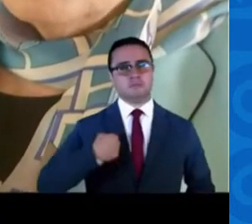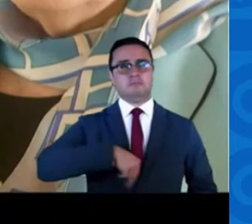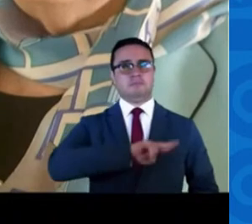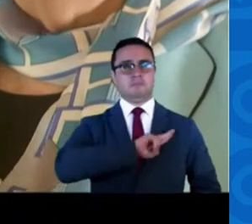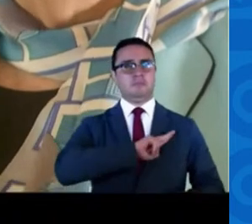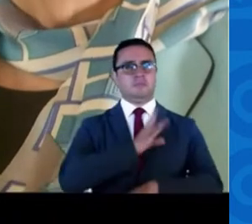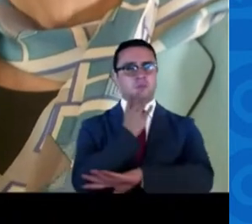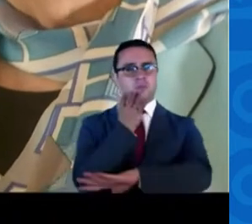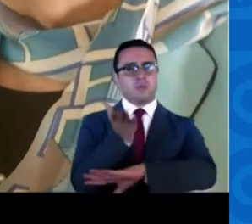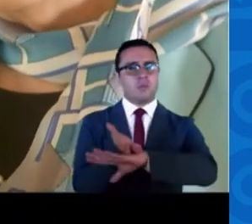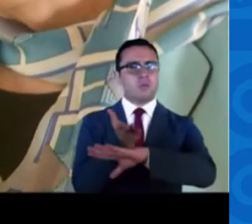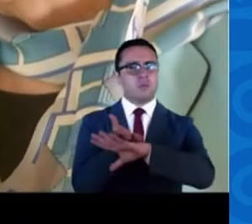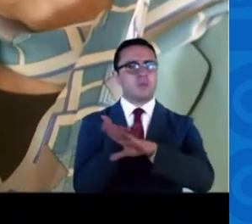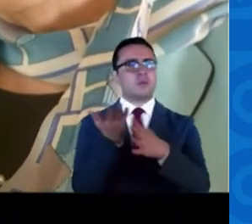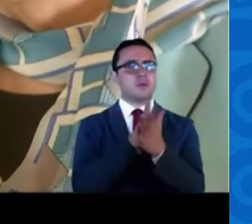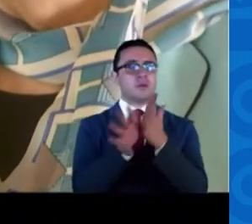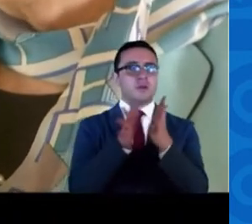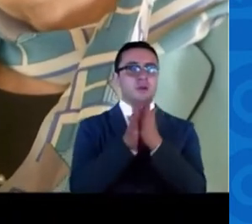the